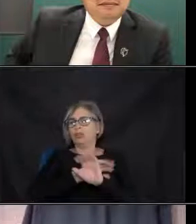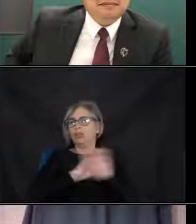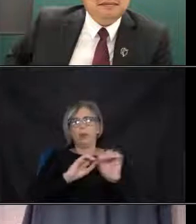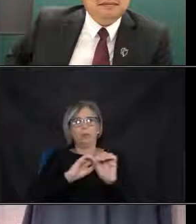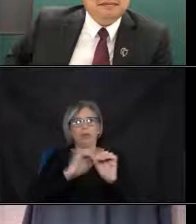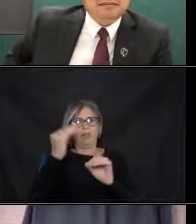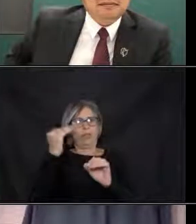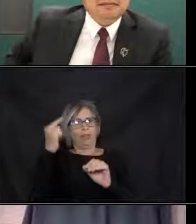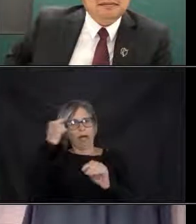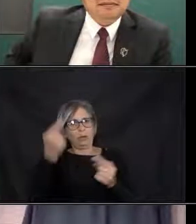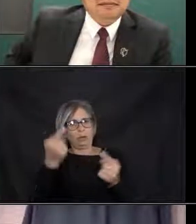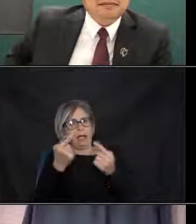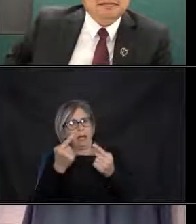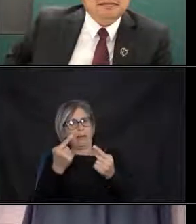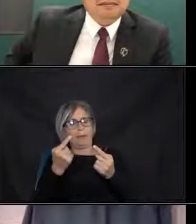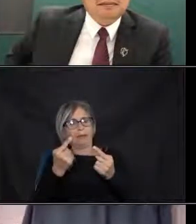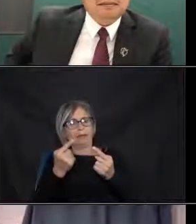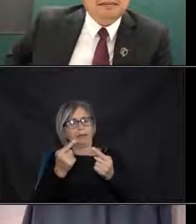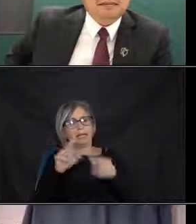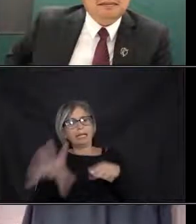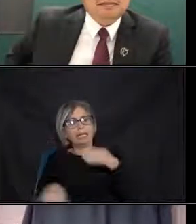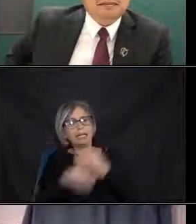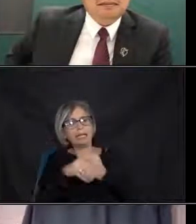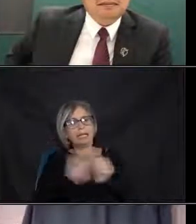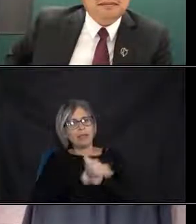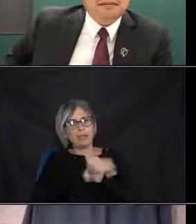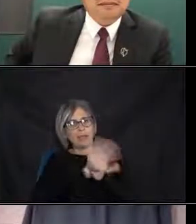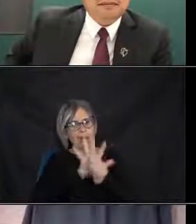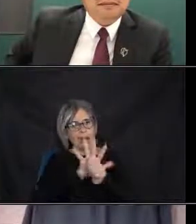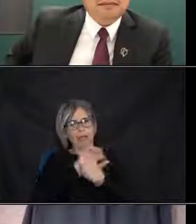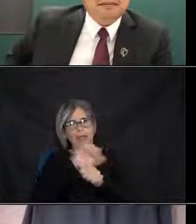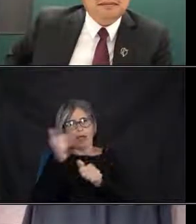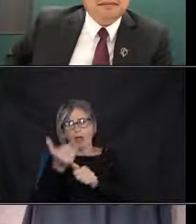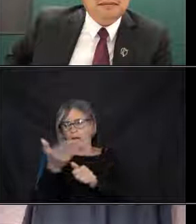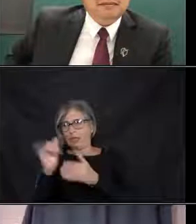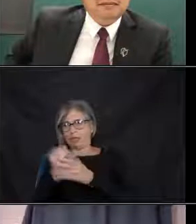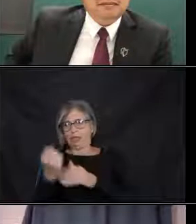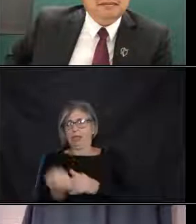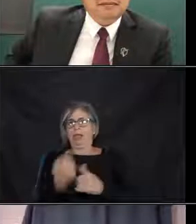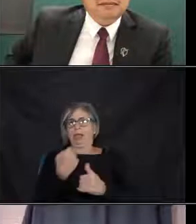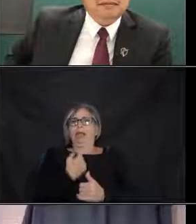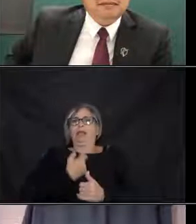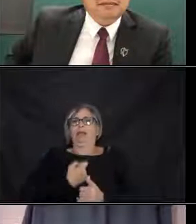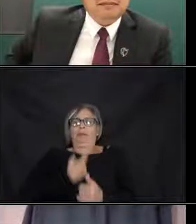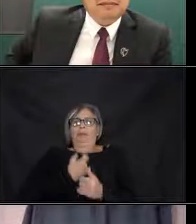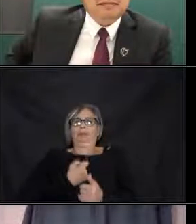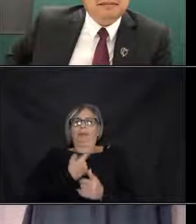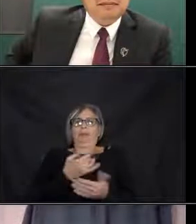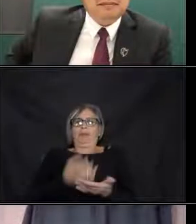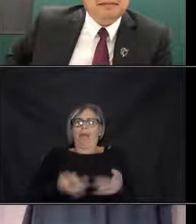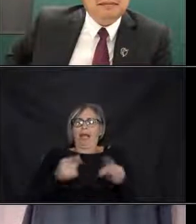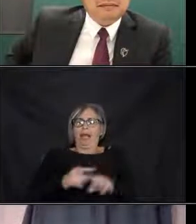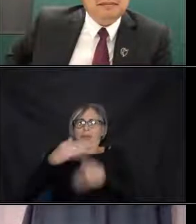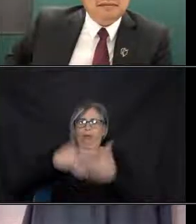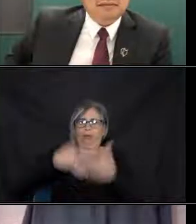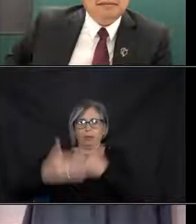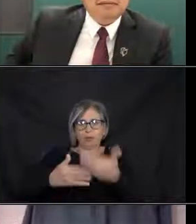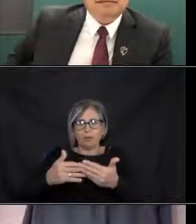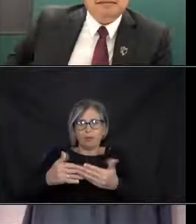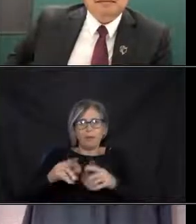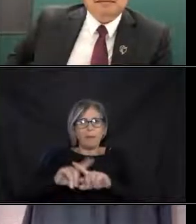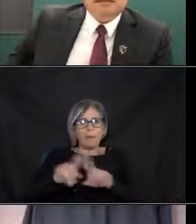did. And in addition to the pandemic, all of the other hiccups that happened along the road, and I call them hiccups, but that's most likely an understatement